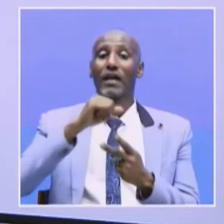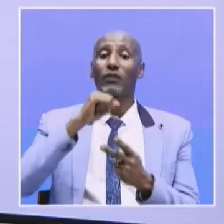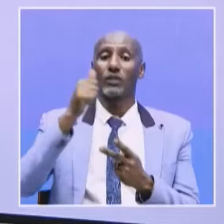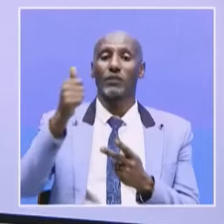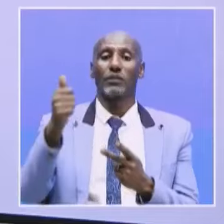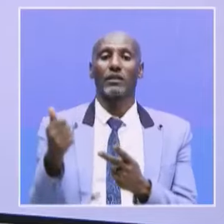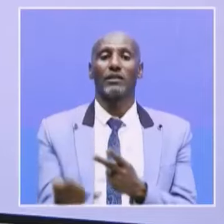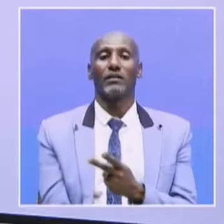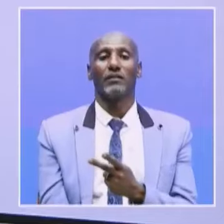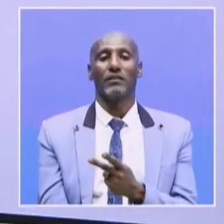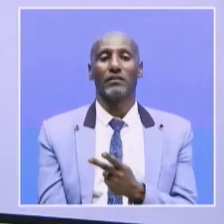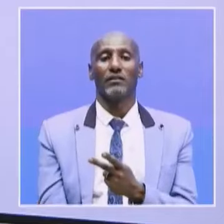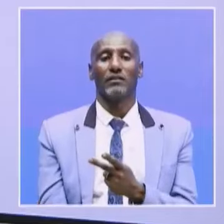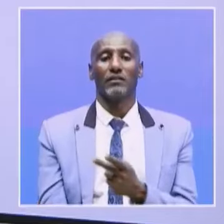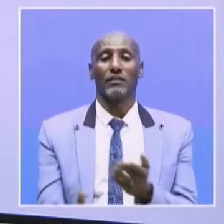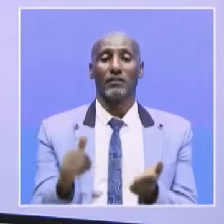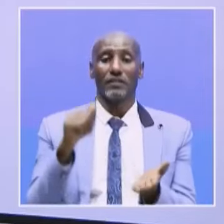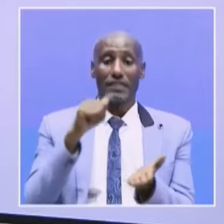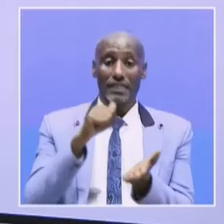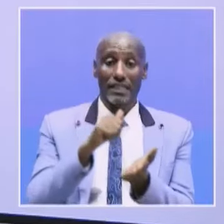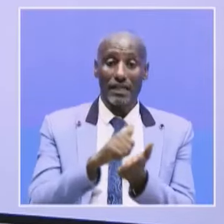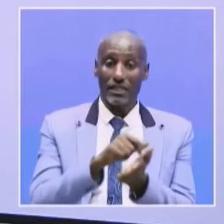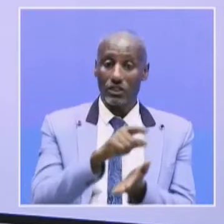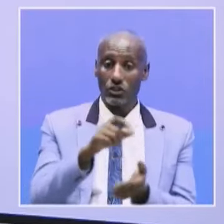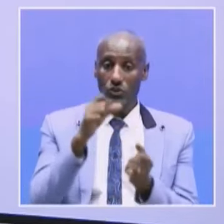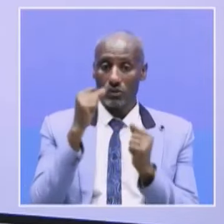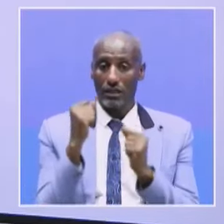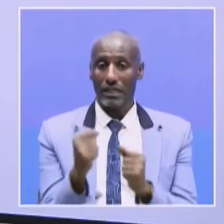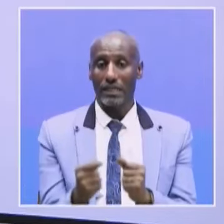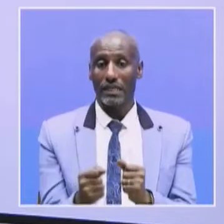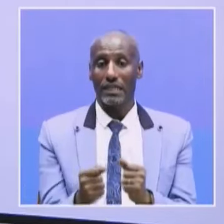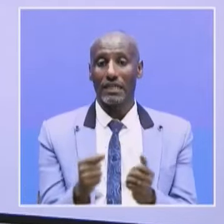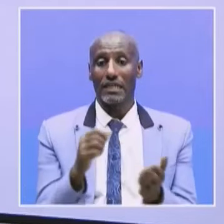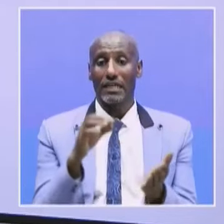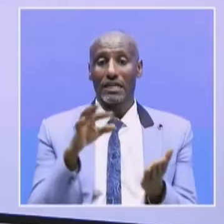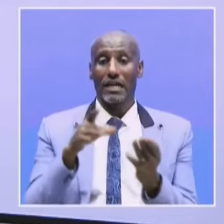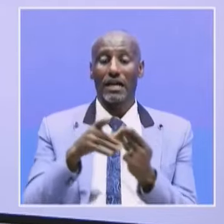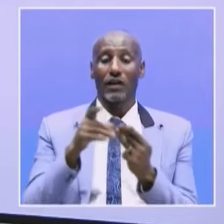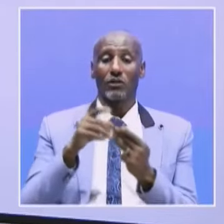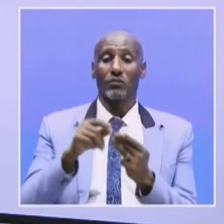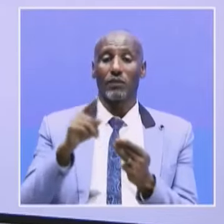to countable, that you can count like 1, 2, 3.